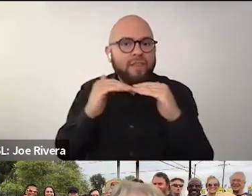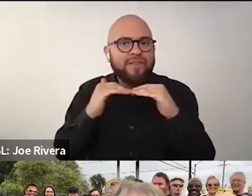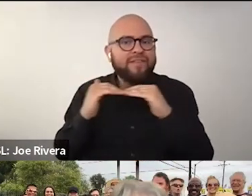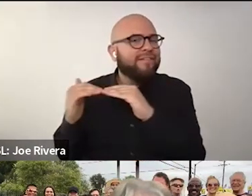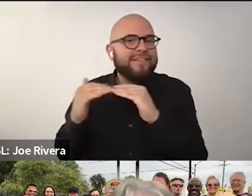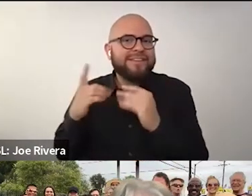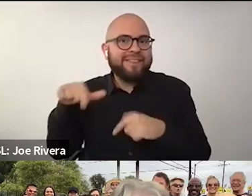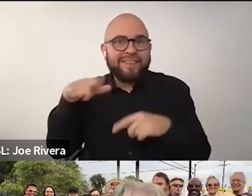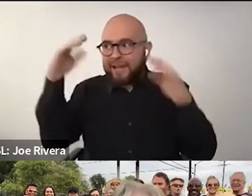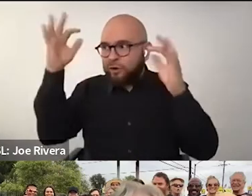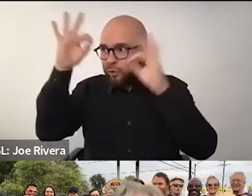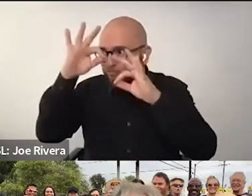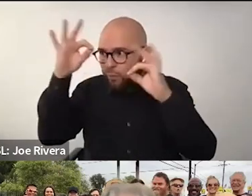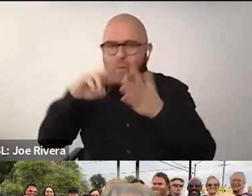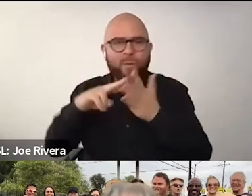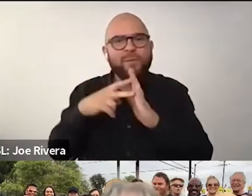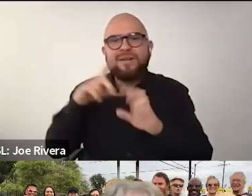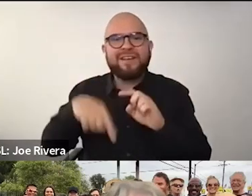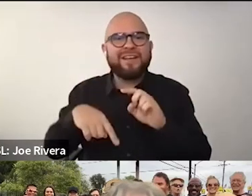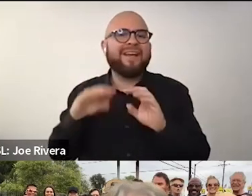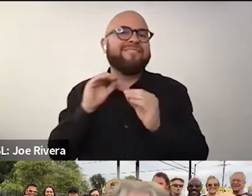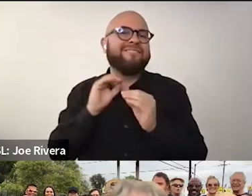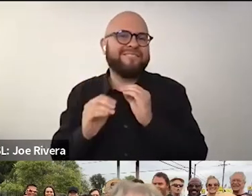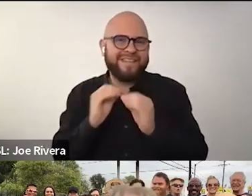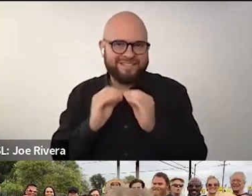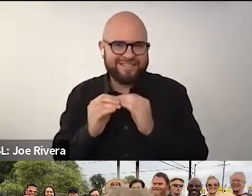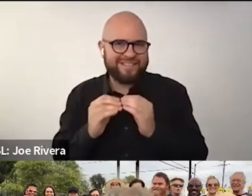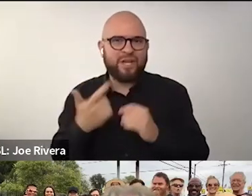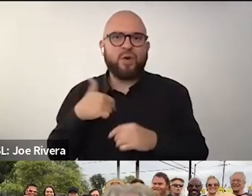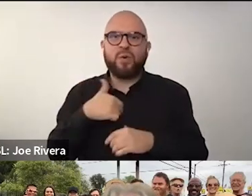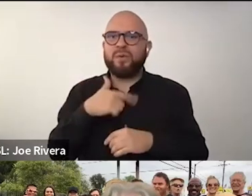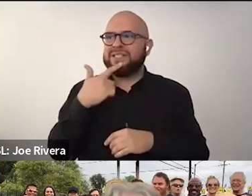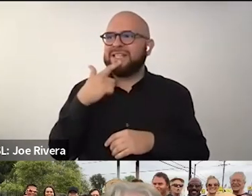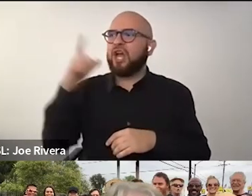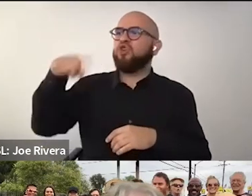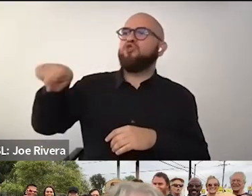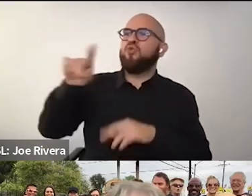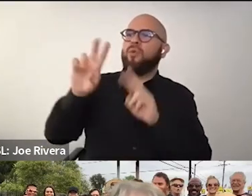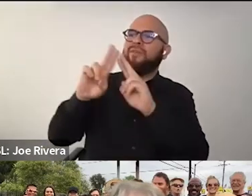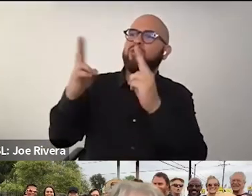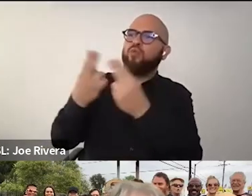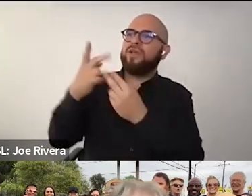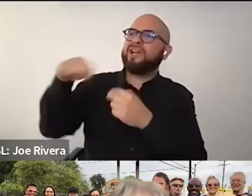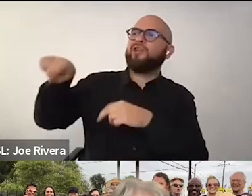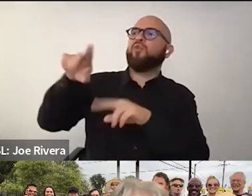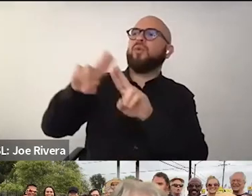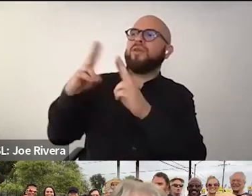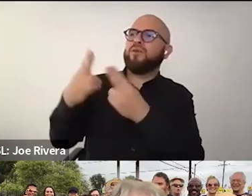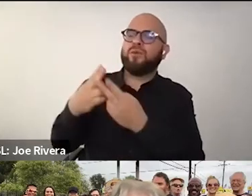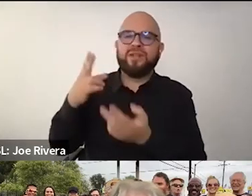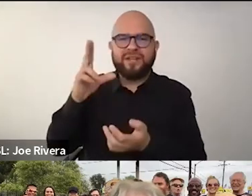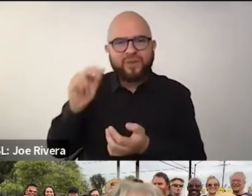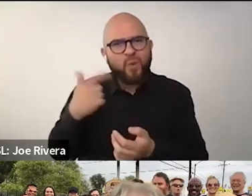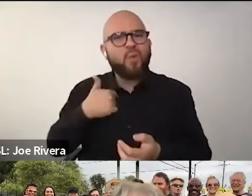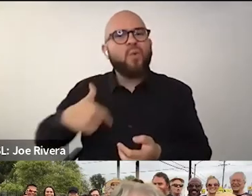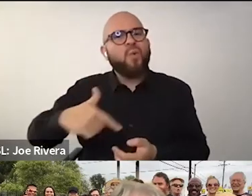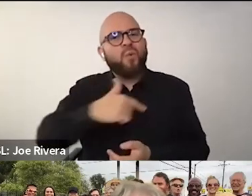as the union. I know we keep saying you are the union, but you really are the union. And that's how we